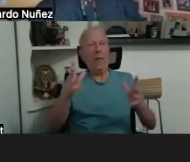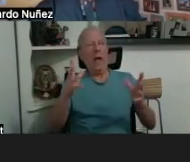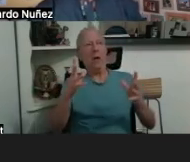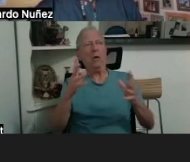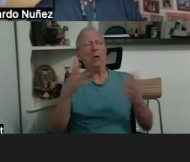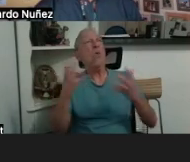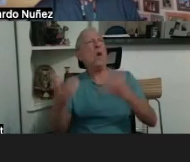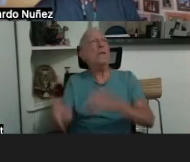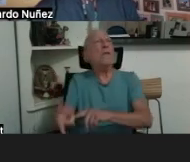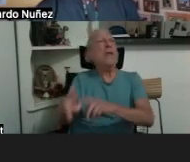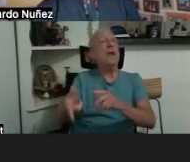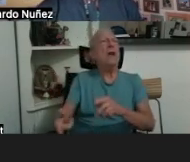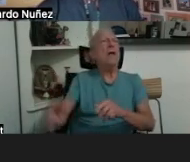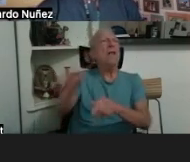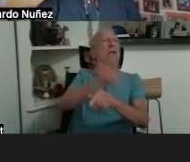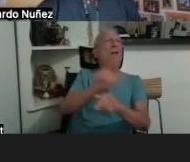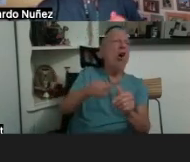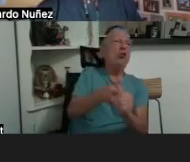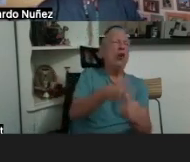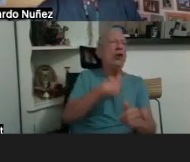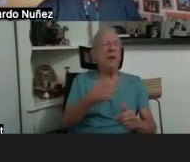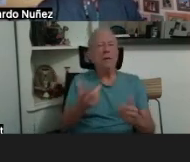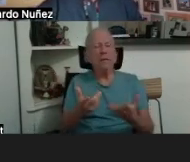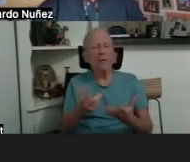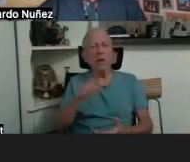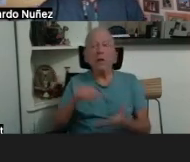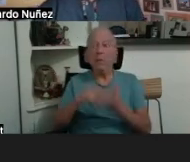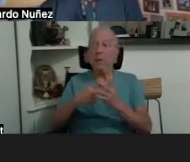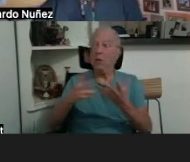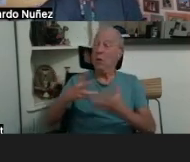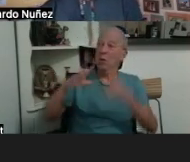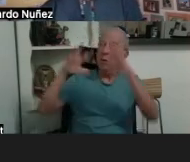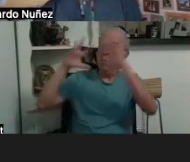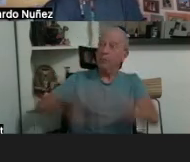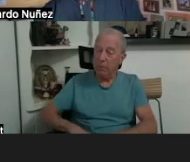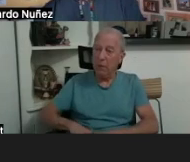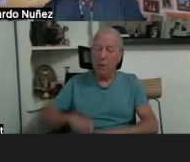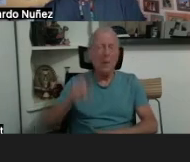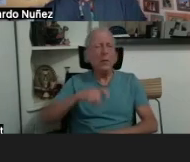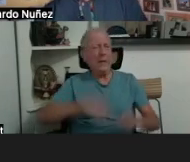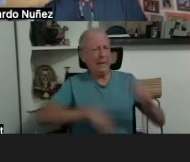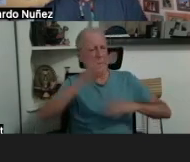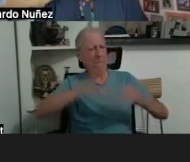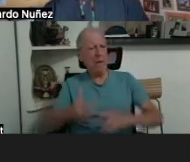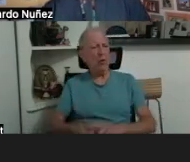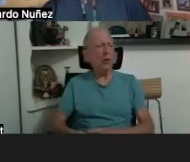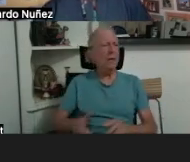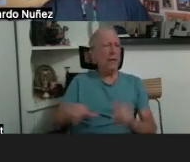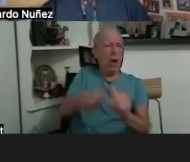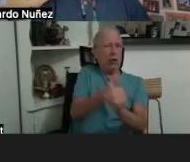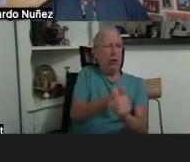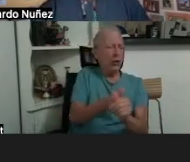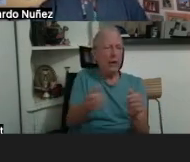risks merely reforming the current system, while building the alternative without roots and movements of resistance